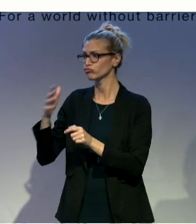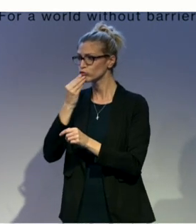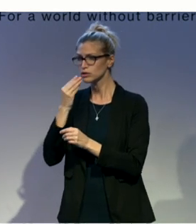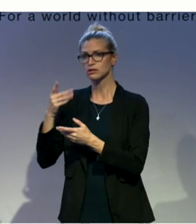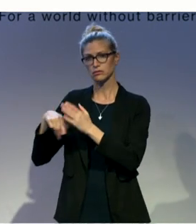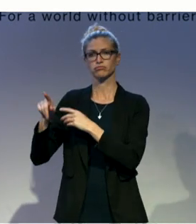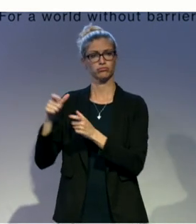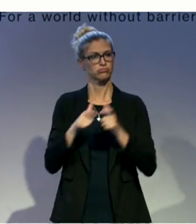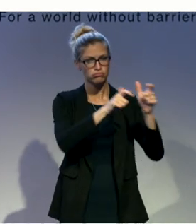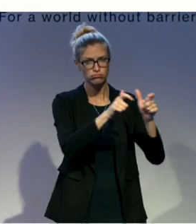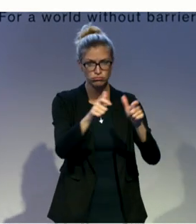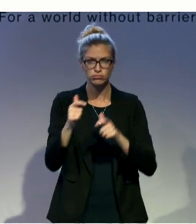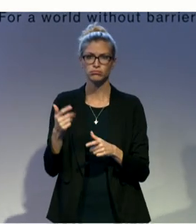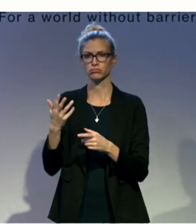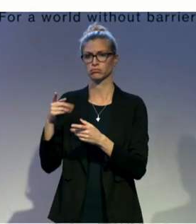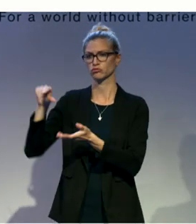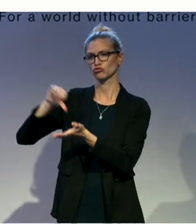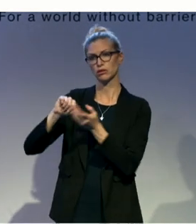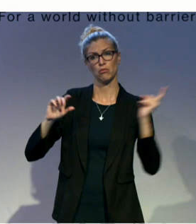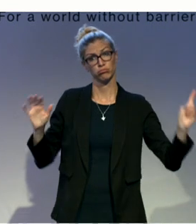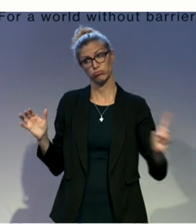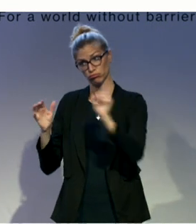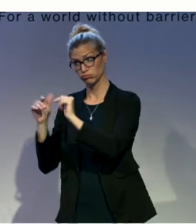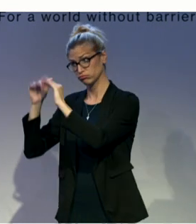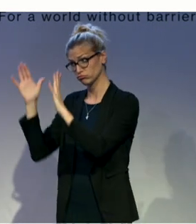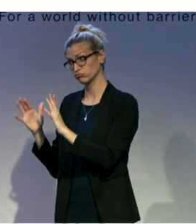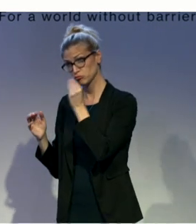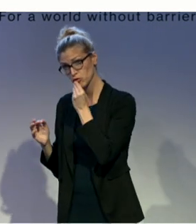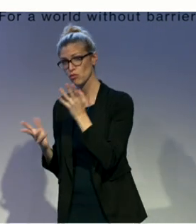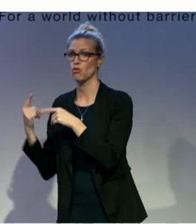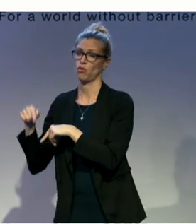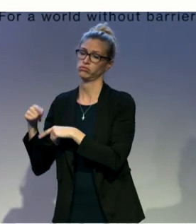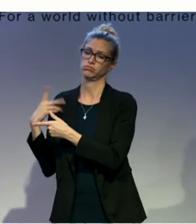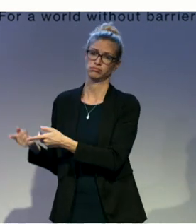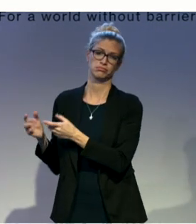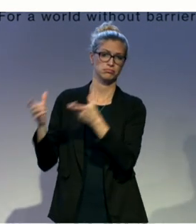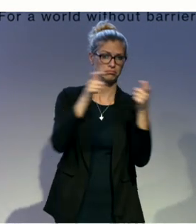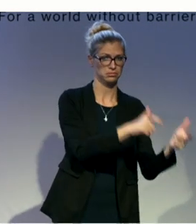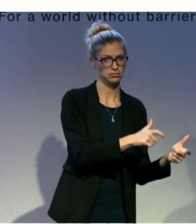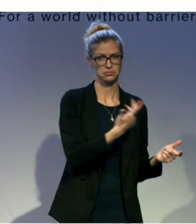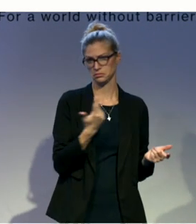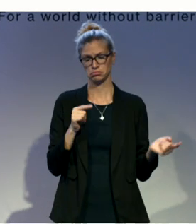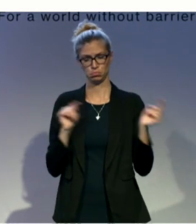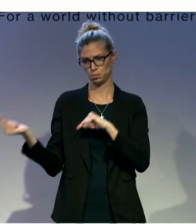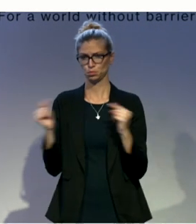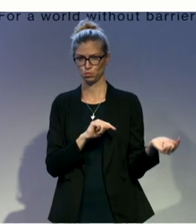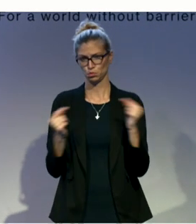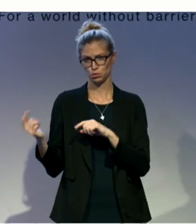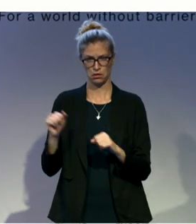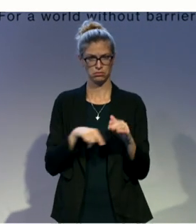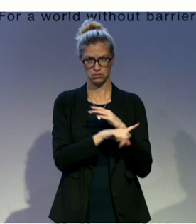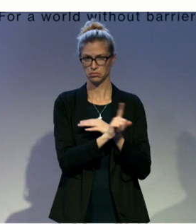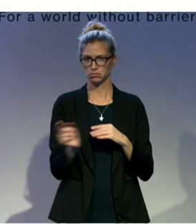therapy center. It belongs to the center also, and they can get a